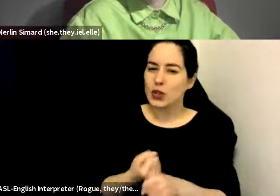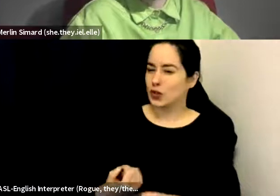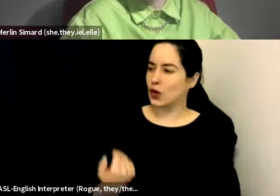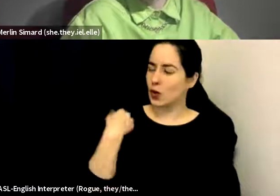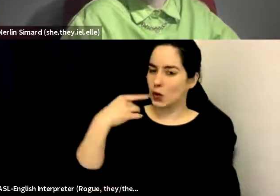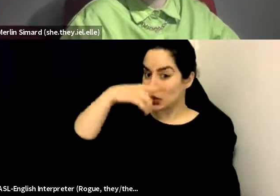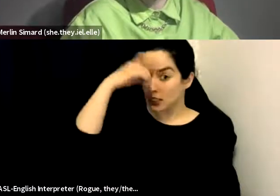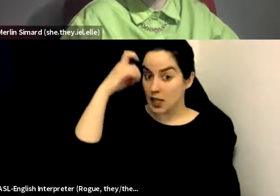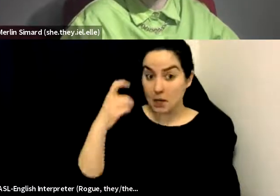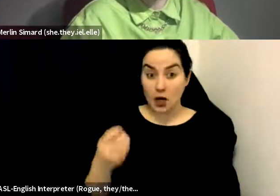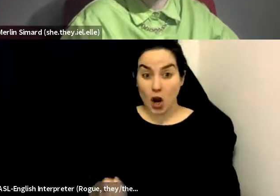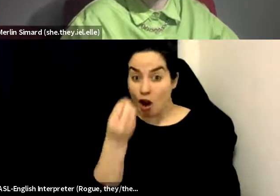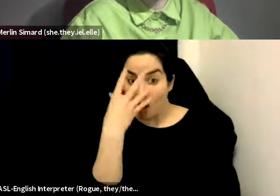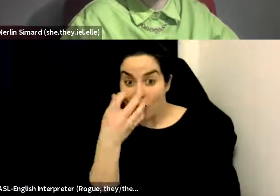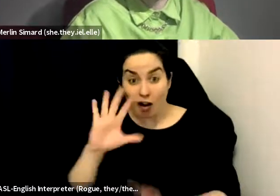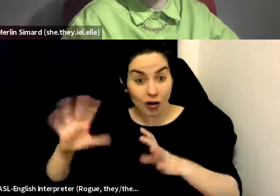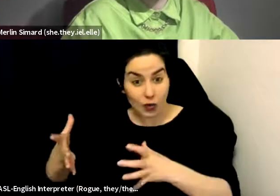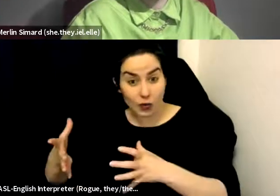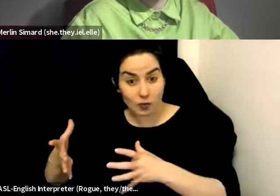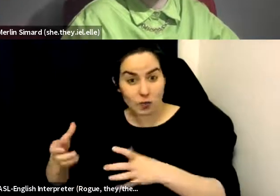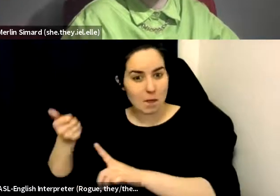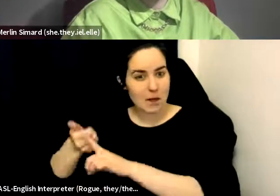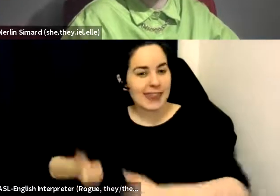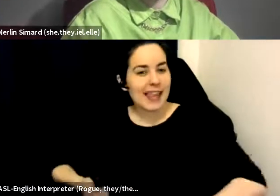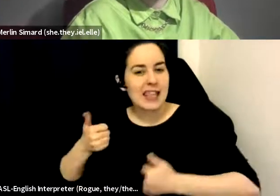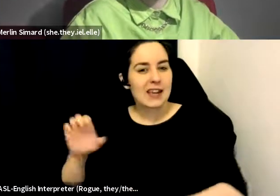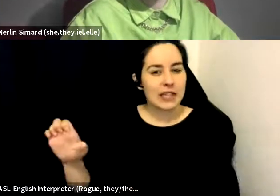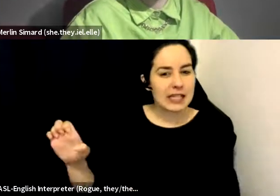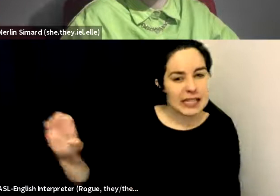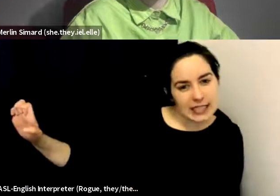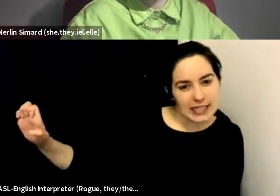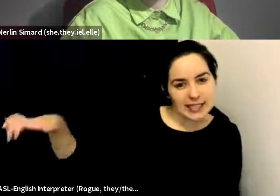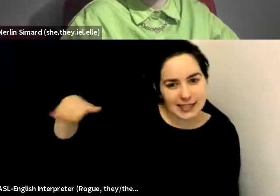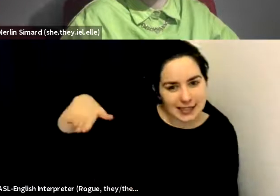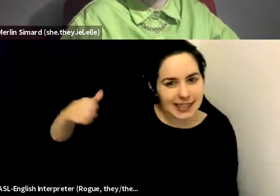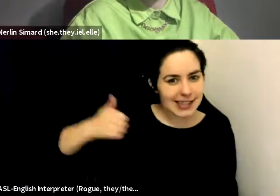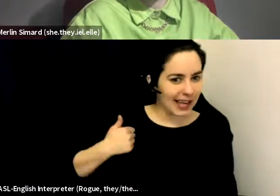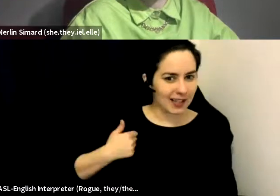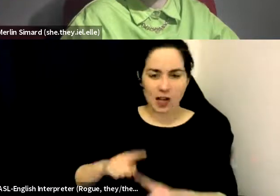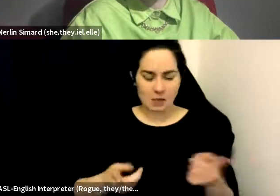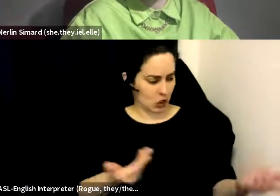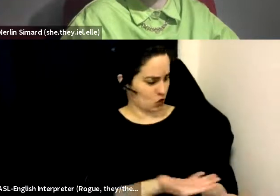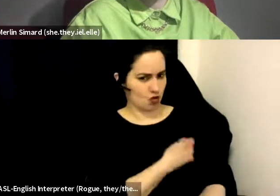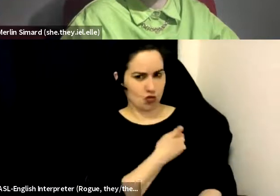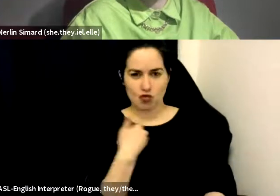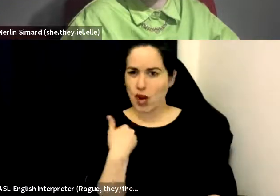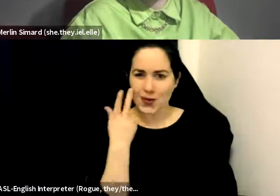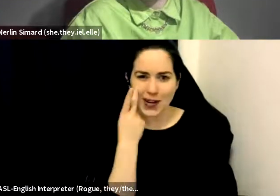group from Hong Kong, but they live in East Coast Canada. Mm. I mean, but I don't see it happening in Toronto. I